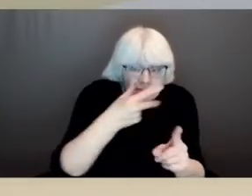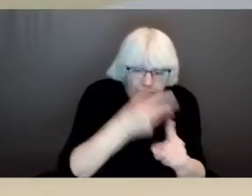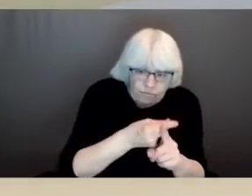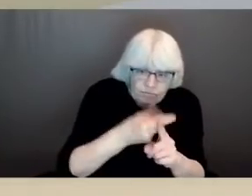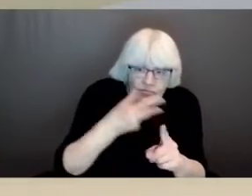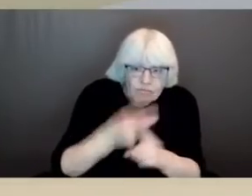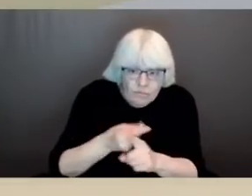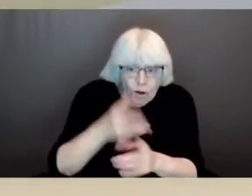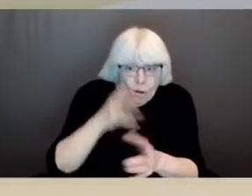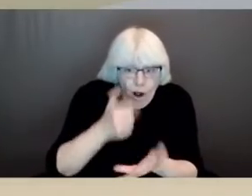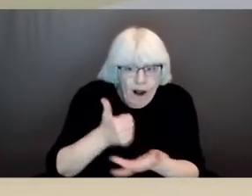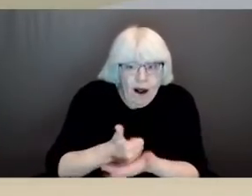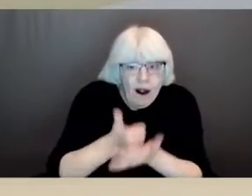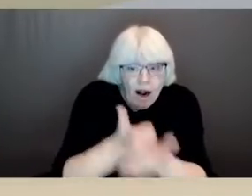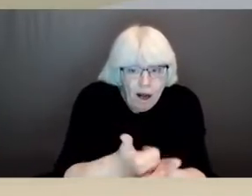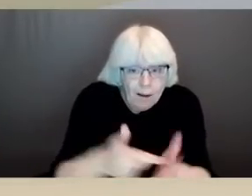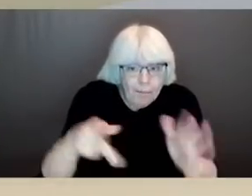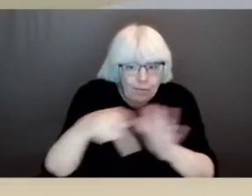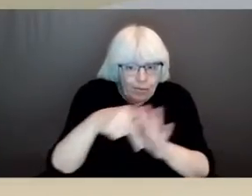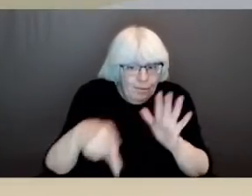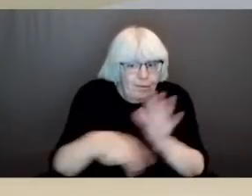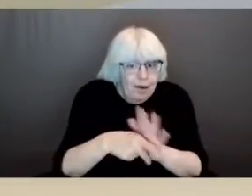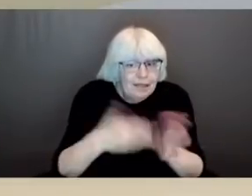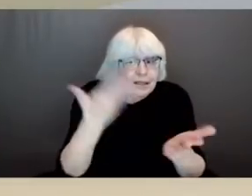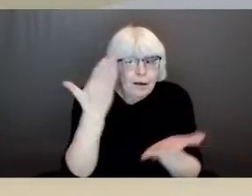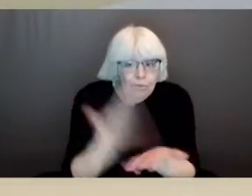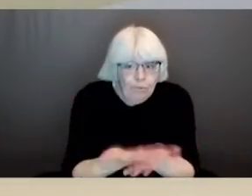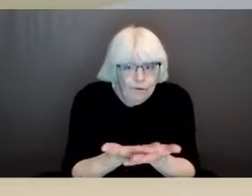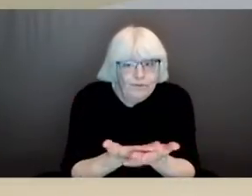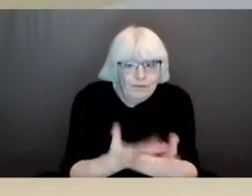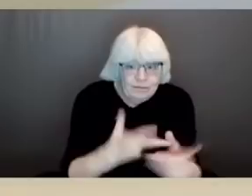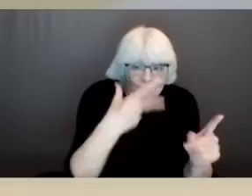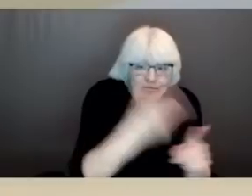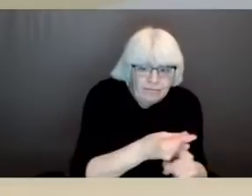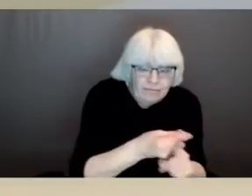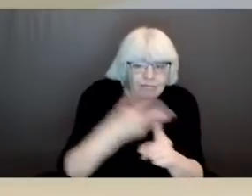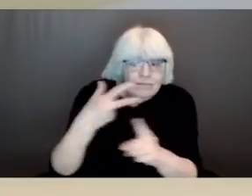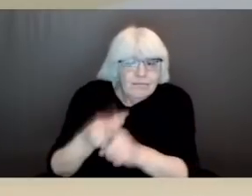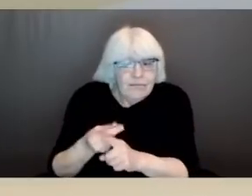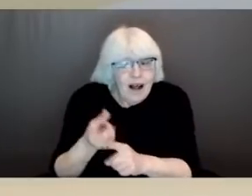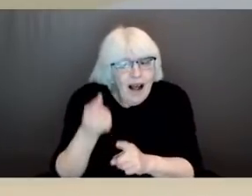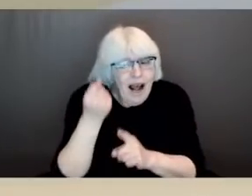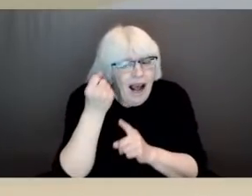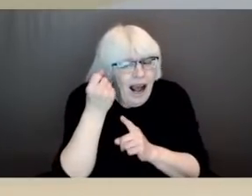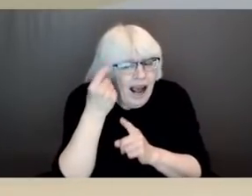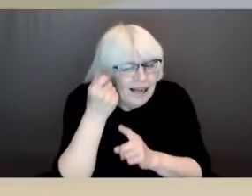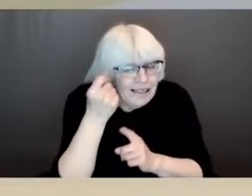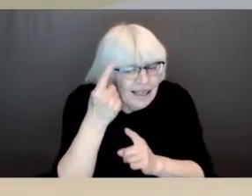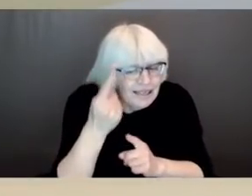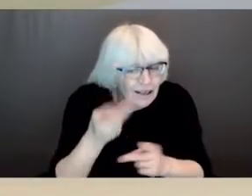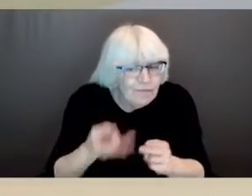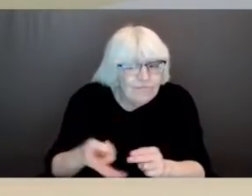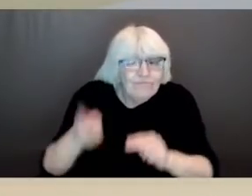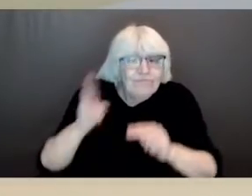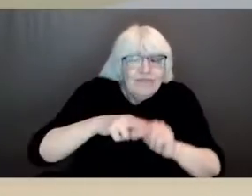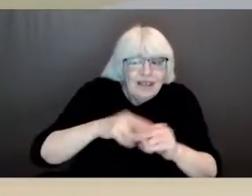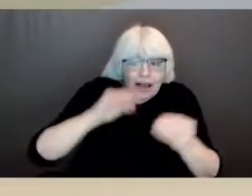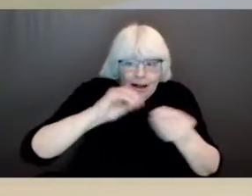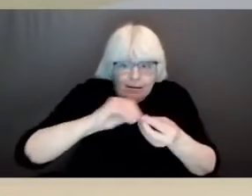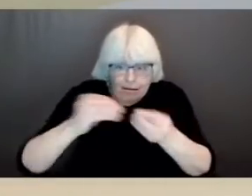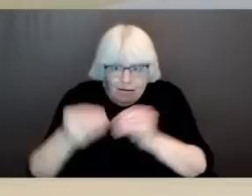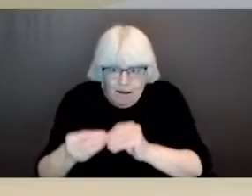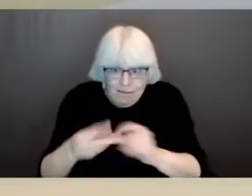been in, I know it's not necessarily a stated goal of it, but in increasing vaccination rates? Well, hi, Mike.